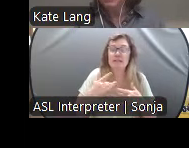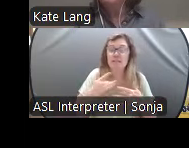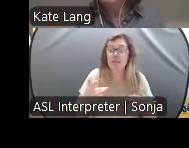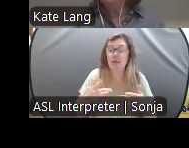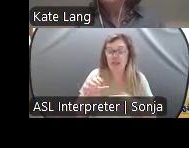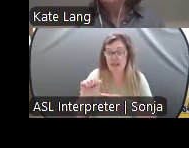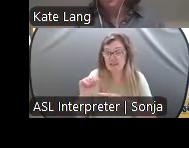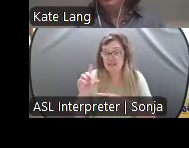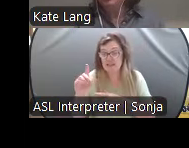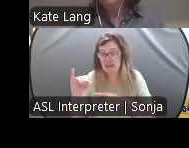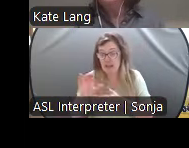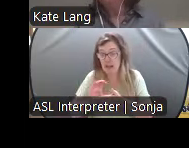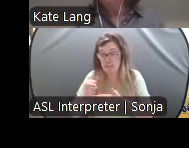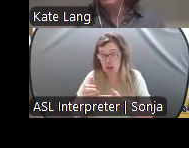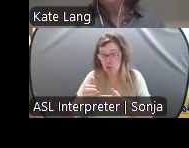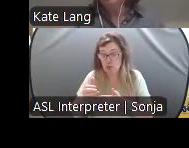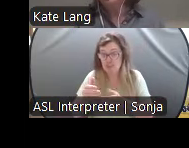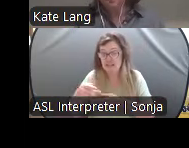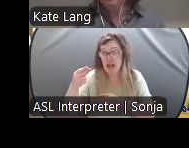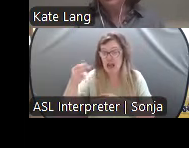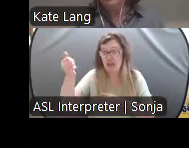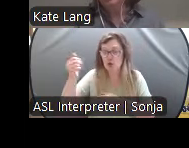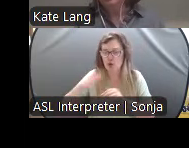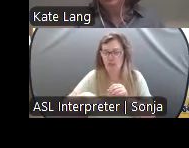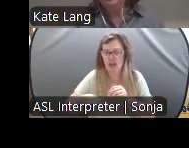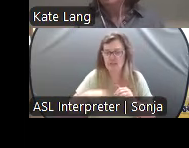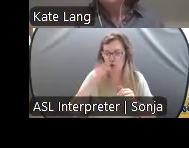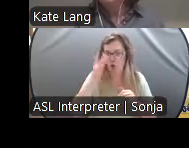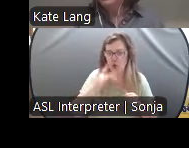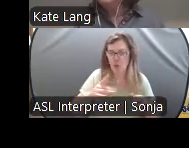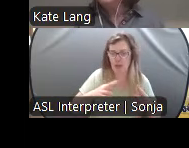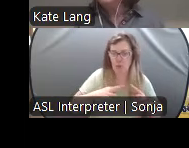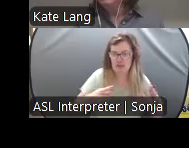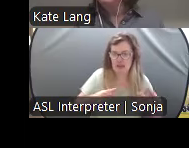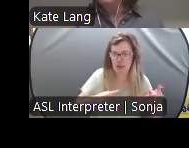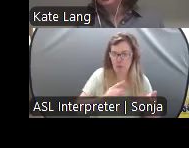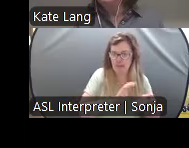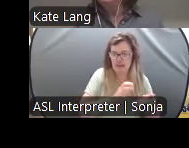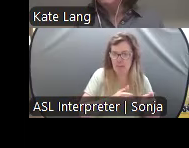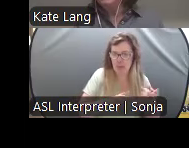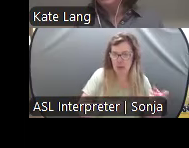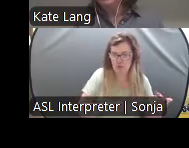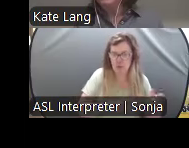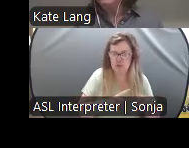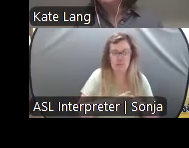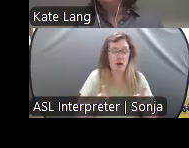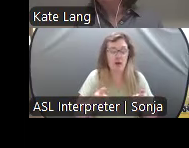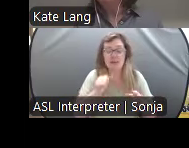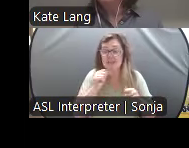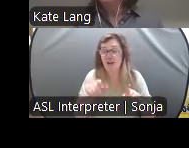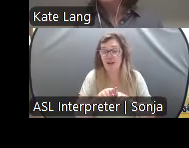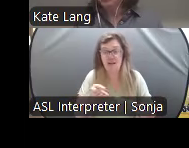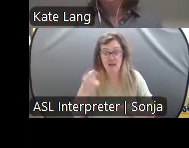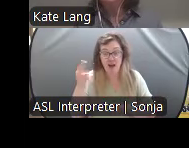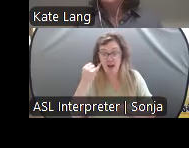benefit amount is going to be higher than the early retirement amount, but it's not going to be as high as if